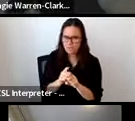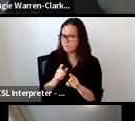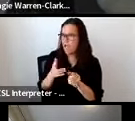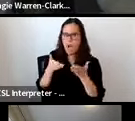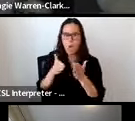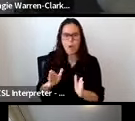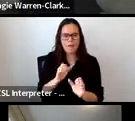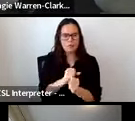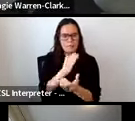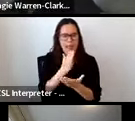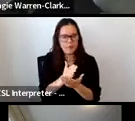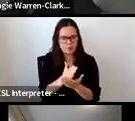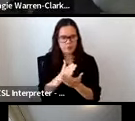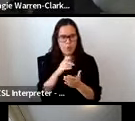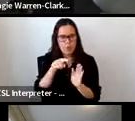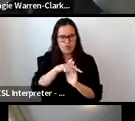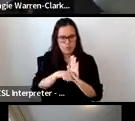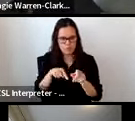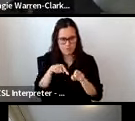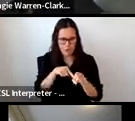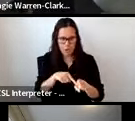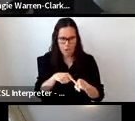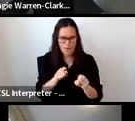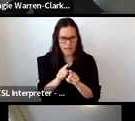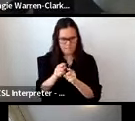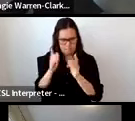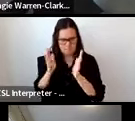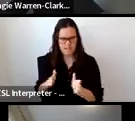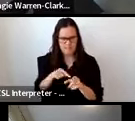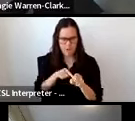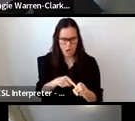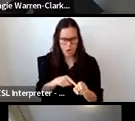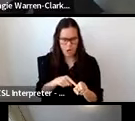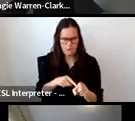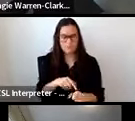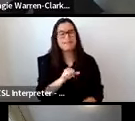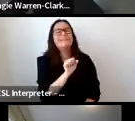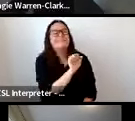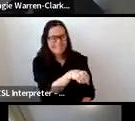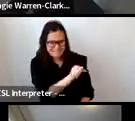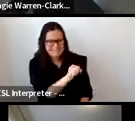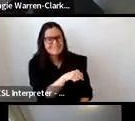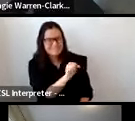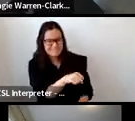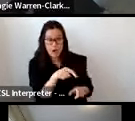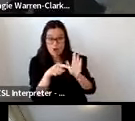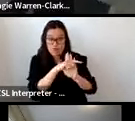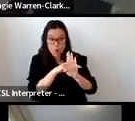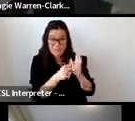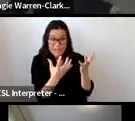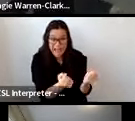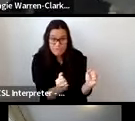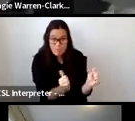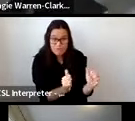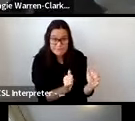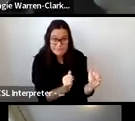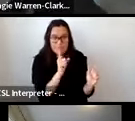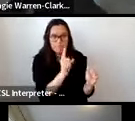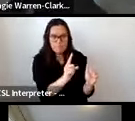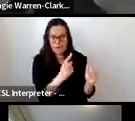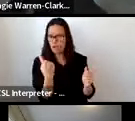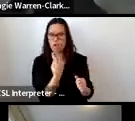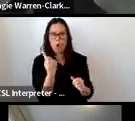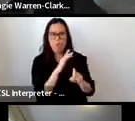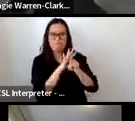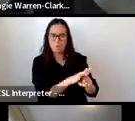that. Thank you. Yes, very definitely. Otherwise, the rules are already there and they're not being followed. Yeah.